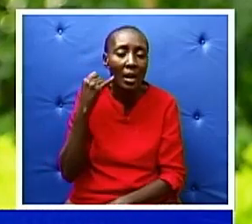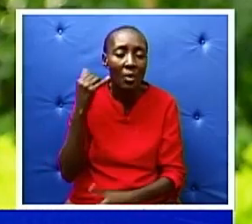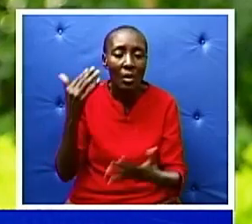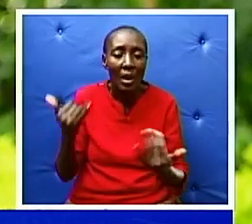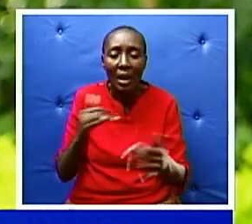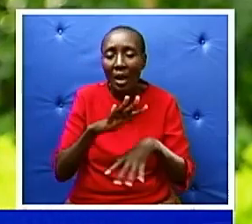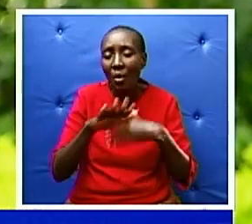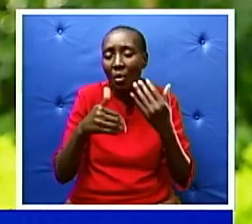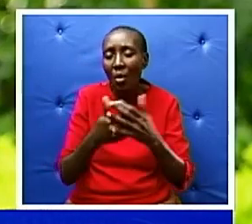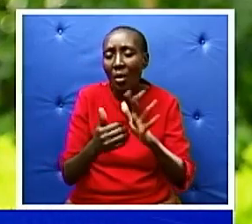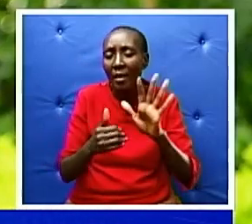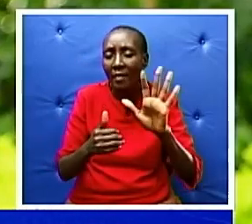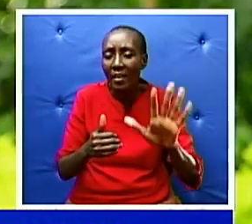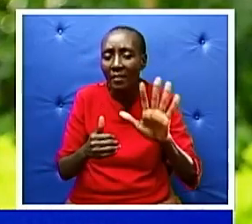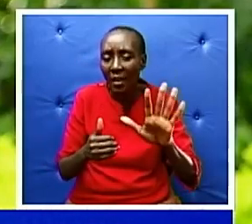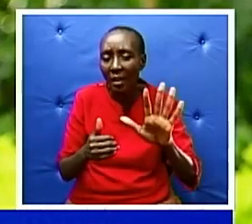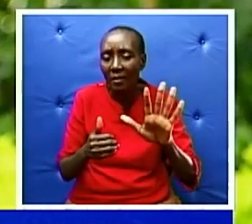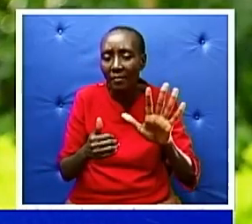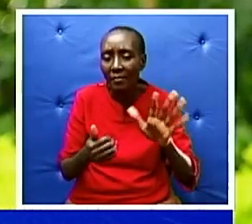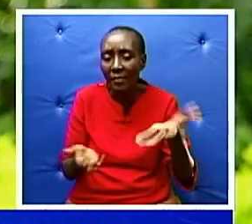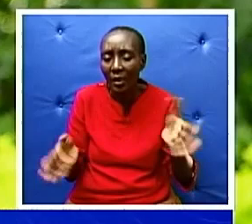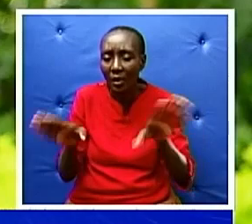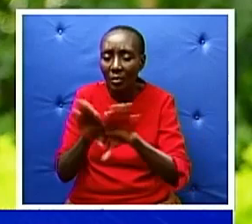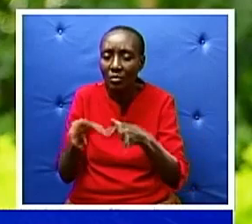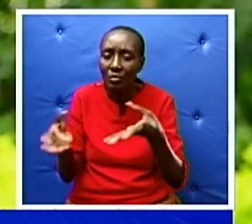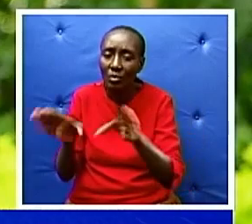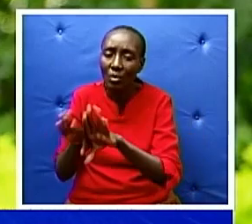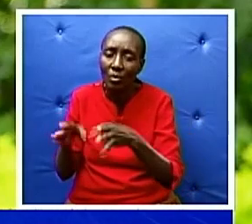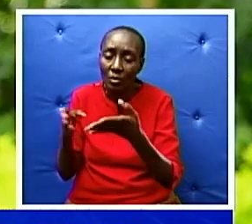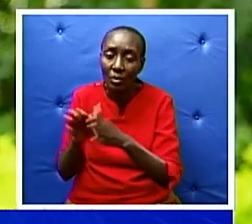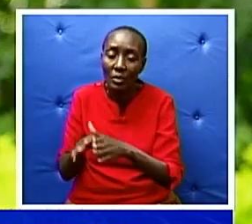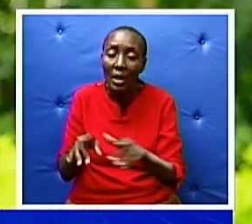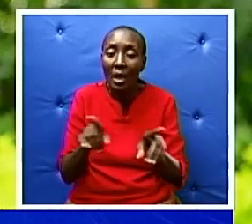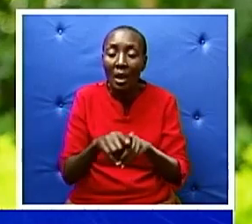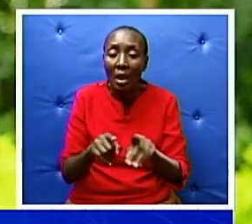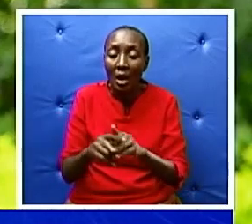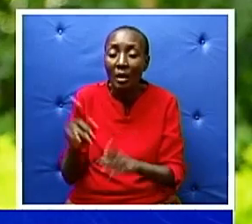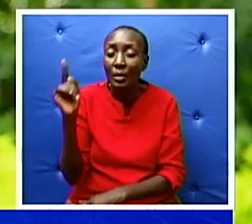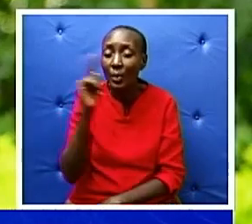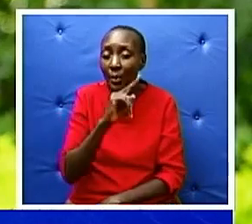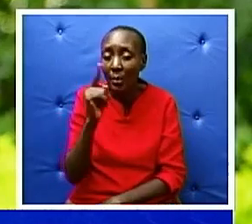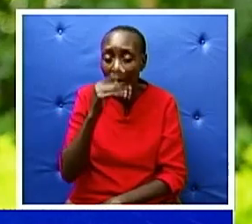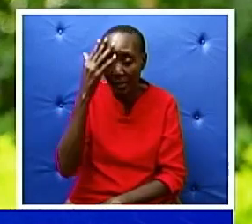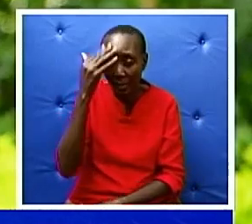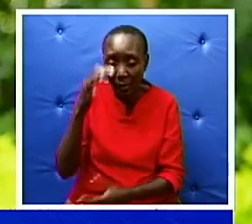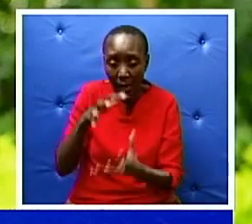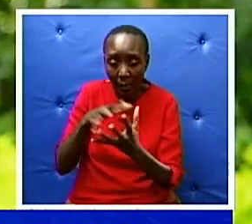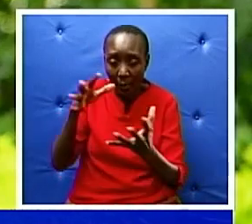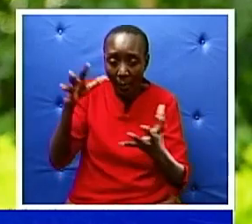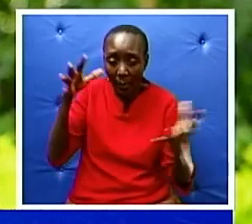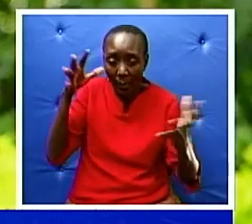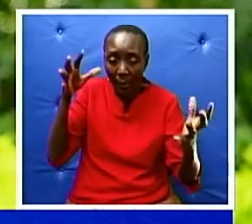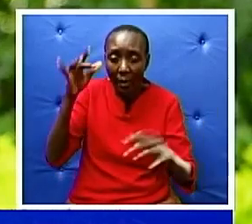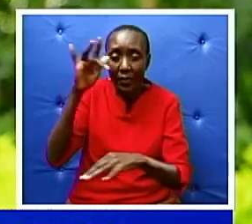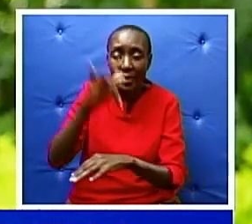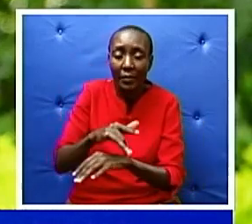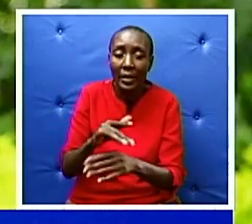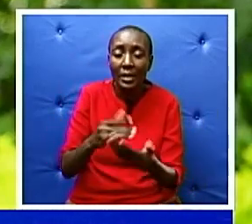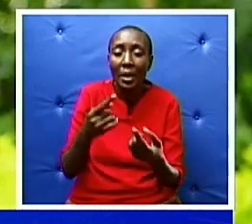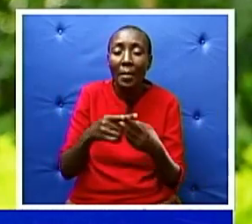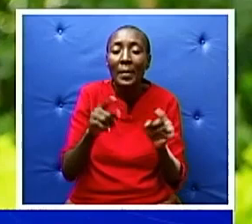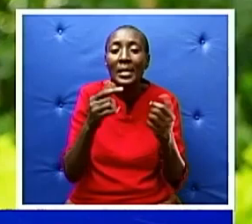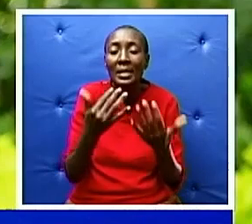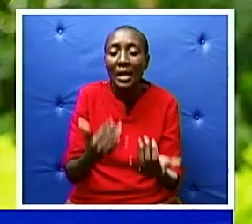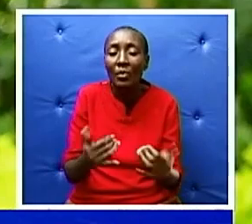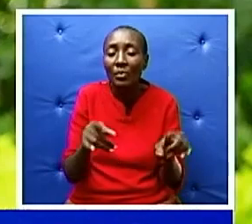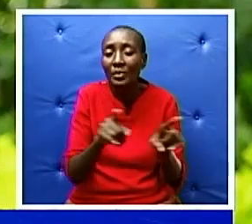lockdown and high alert because of the surging of numbers. But now this lockdown it affects certain